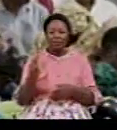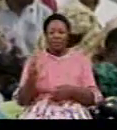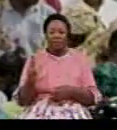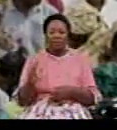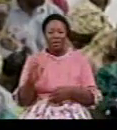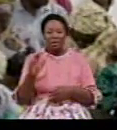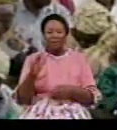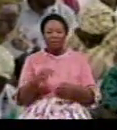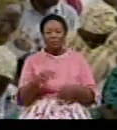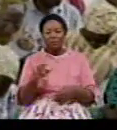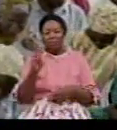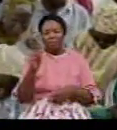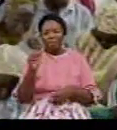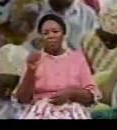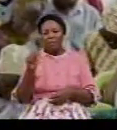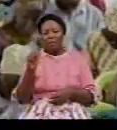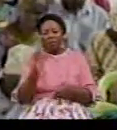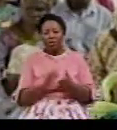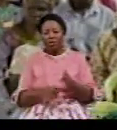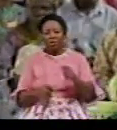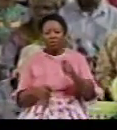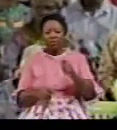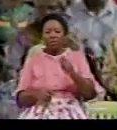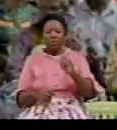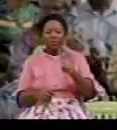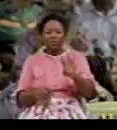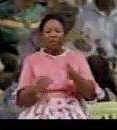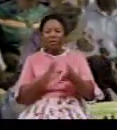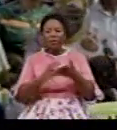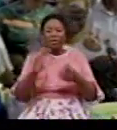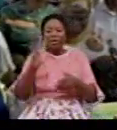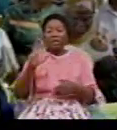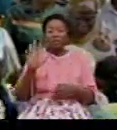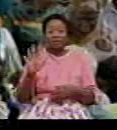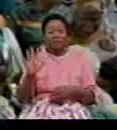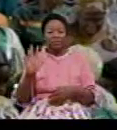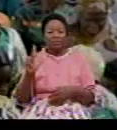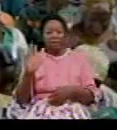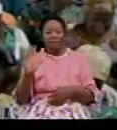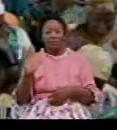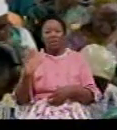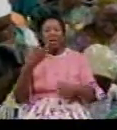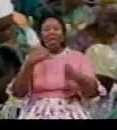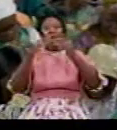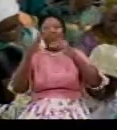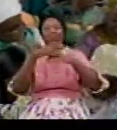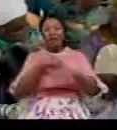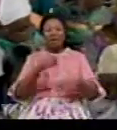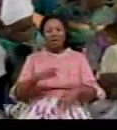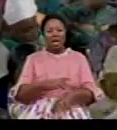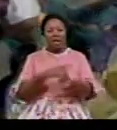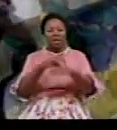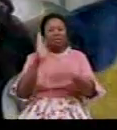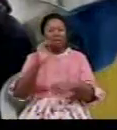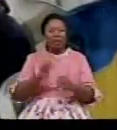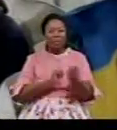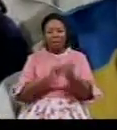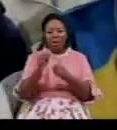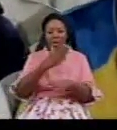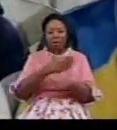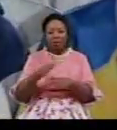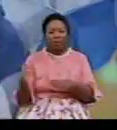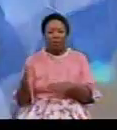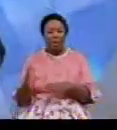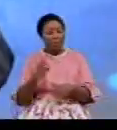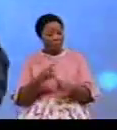with their whole heart. And as you return to the Lord with your whole heart tonight, blessings